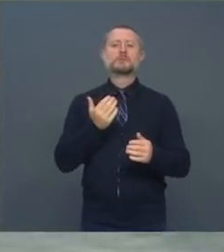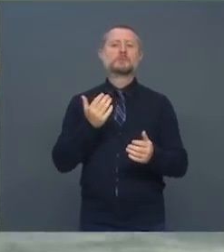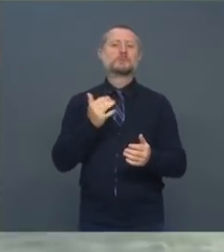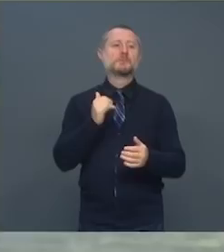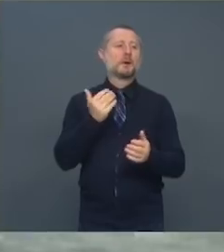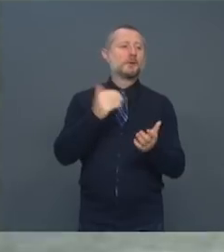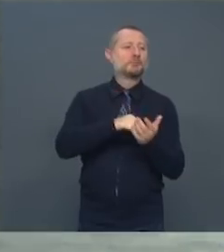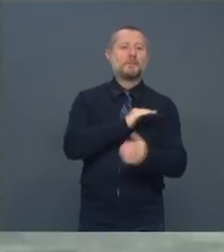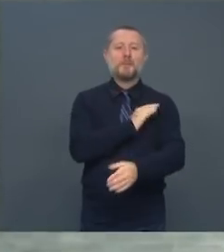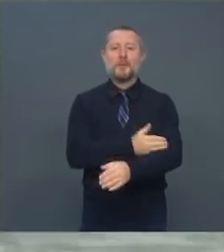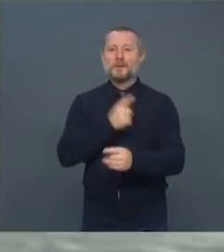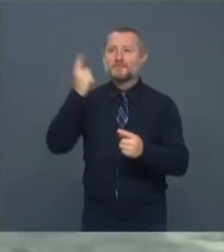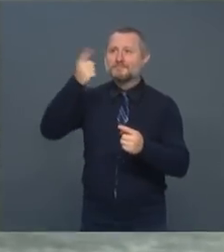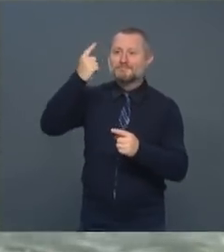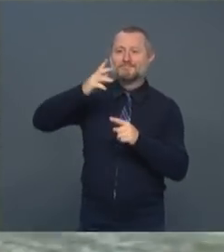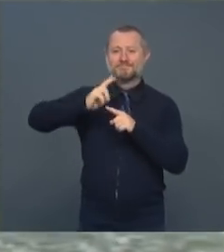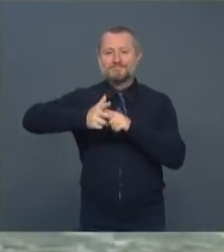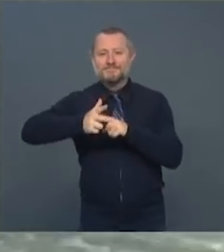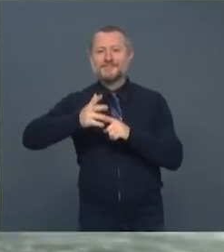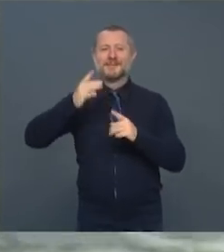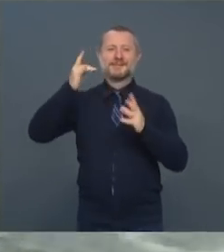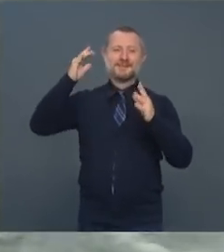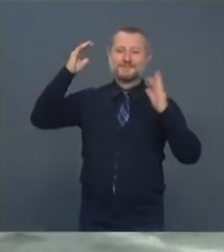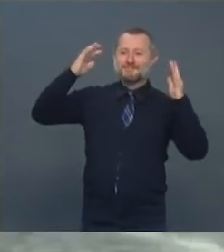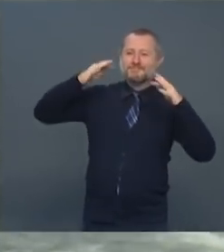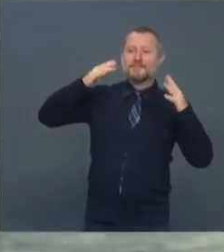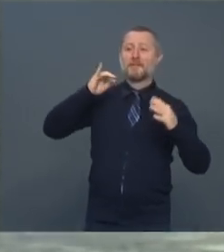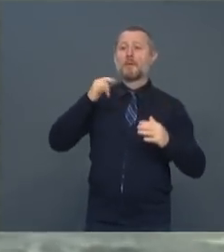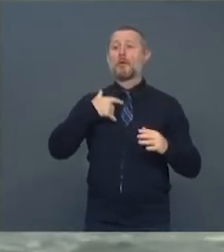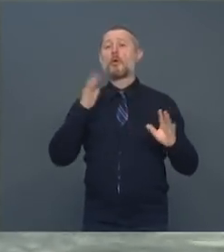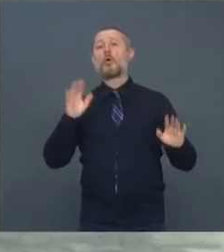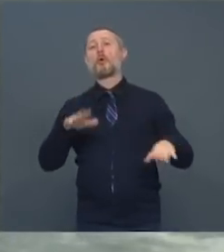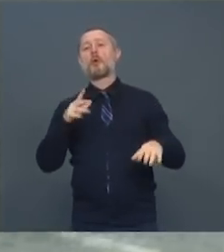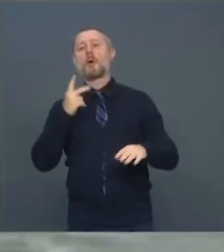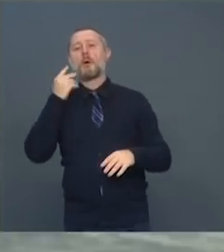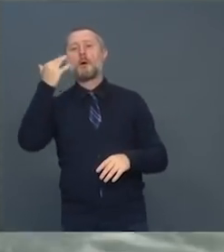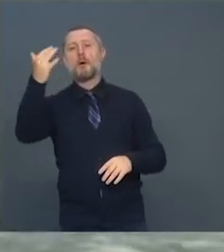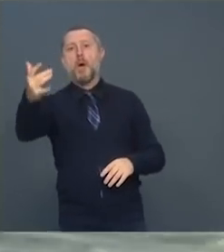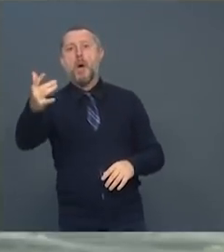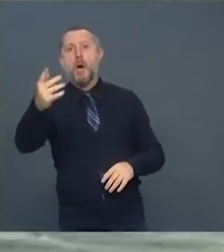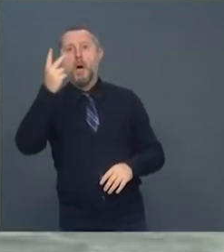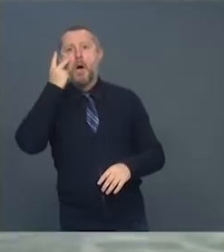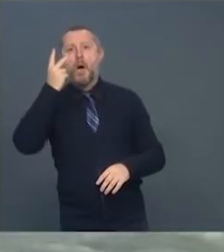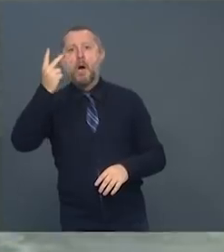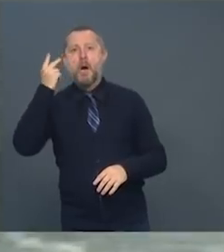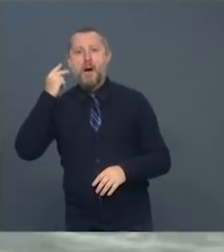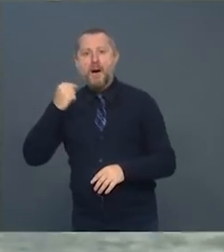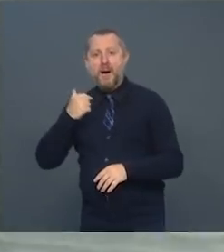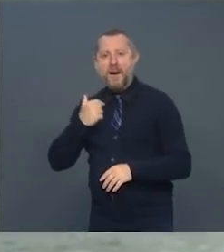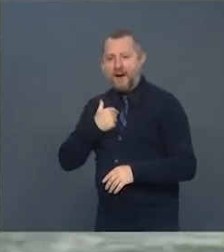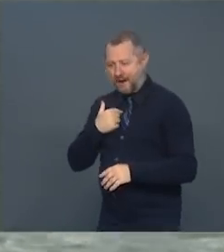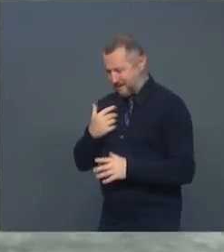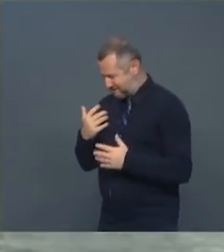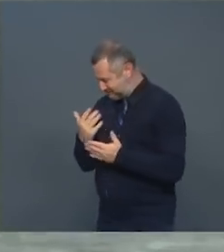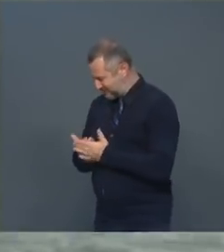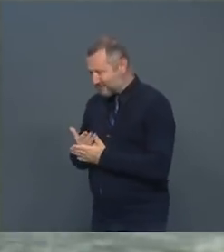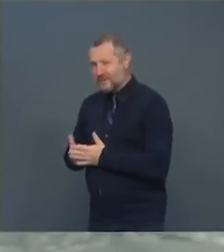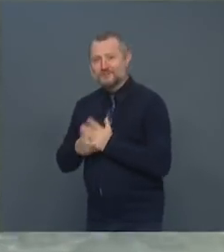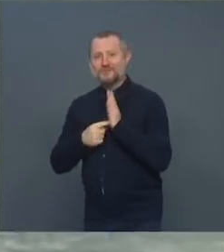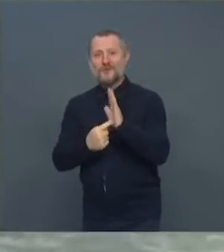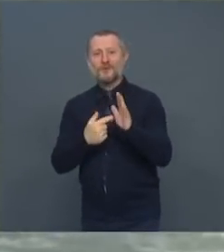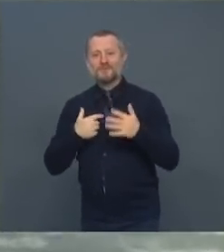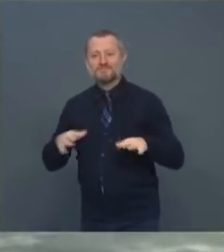That's going to be the silver lining here when they write the history books, if we do it right. Today,